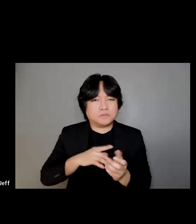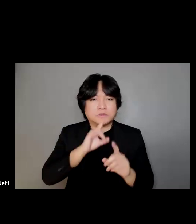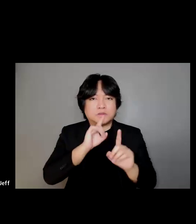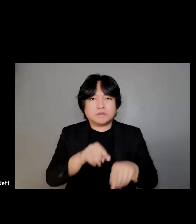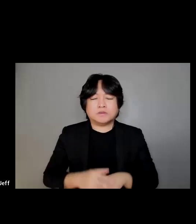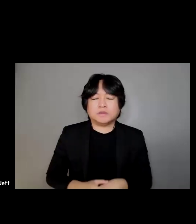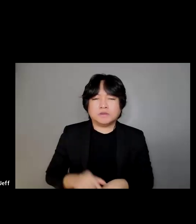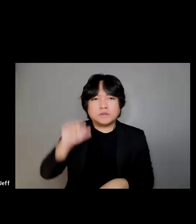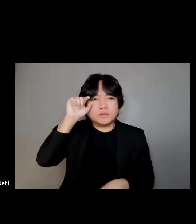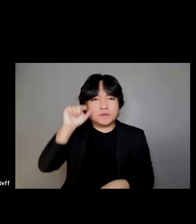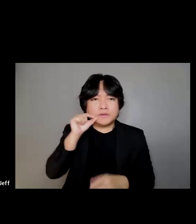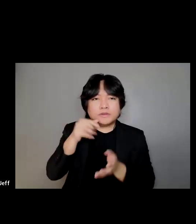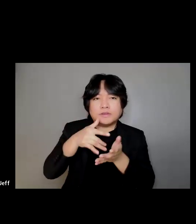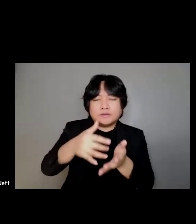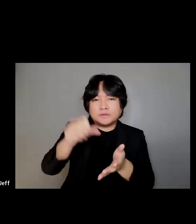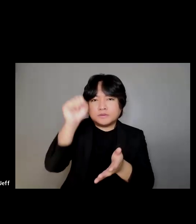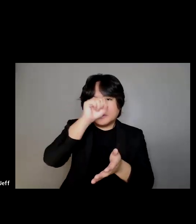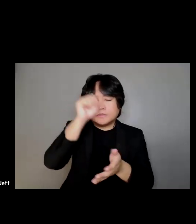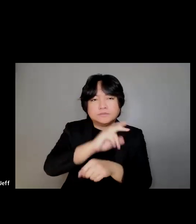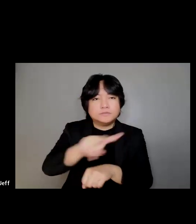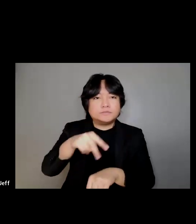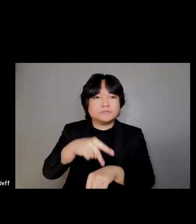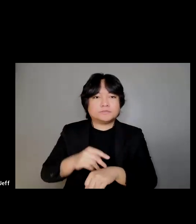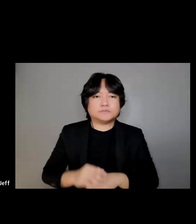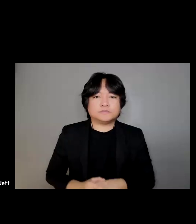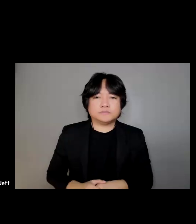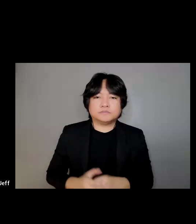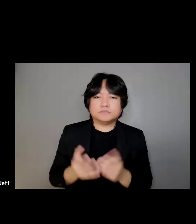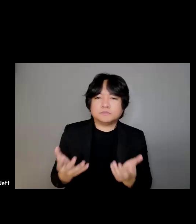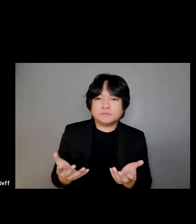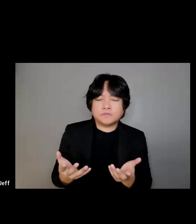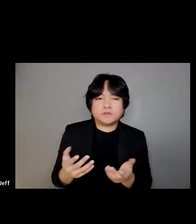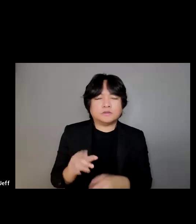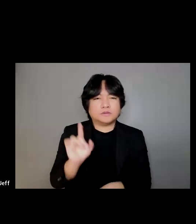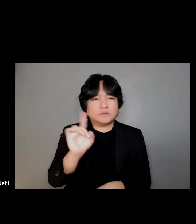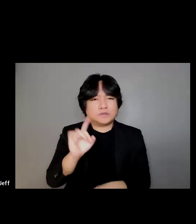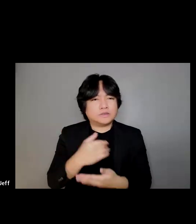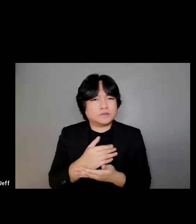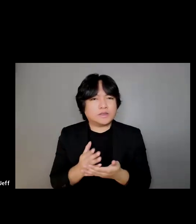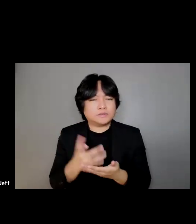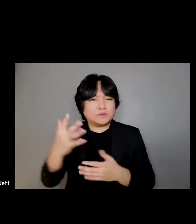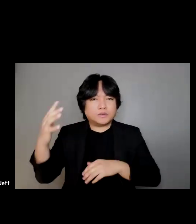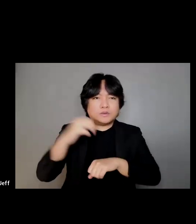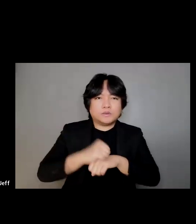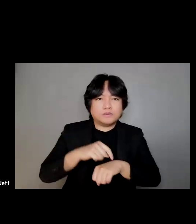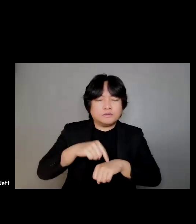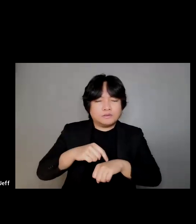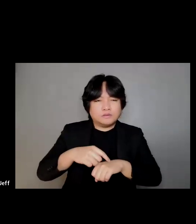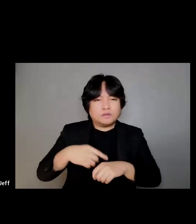gender studies scholar in the Philippines, what are some colonial logics,